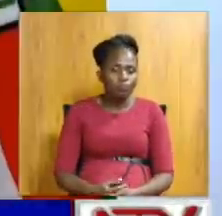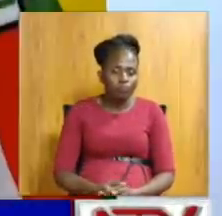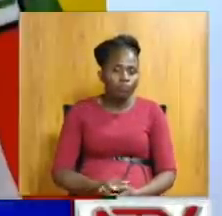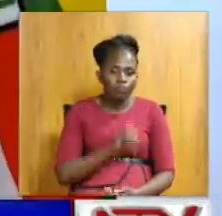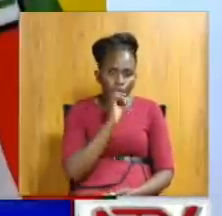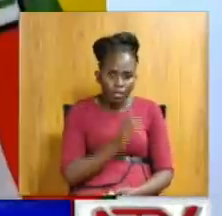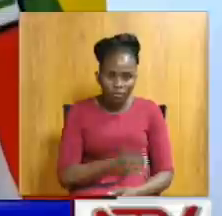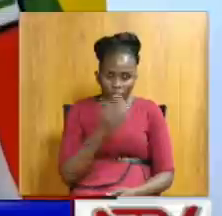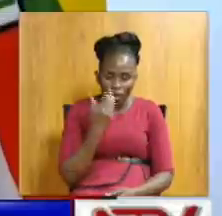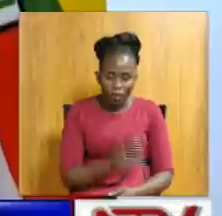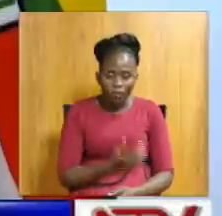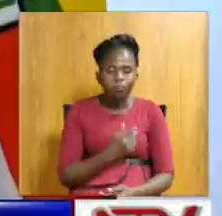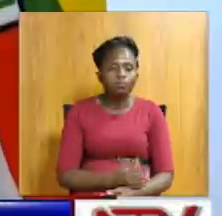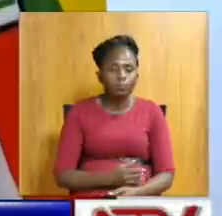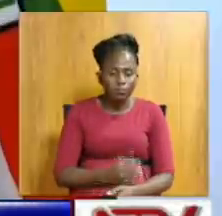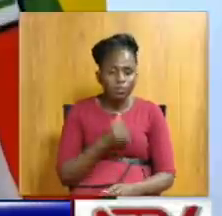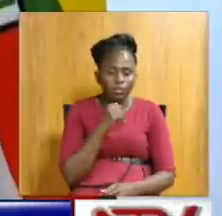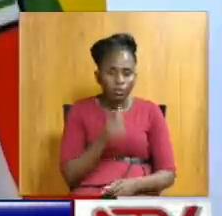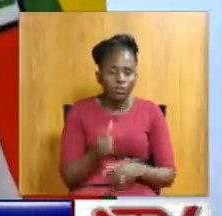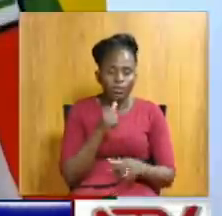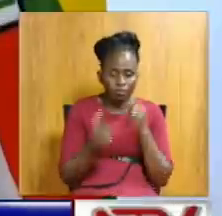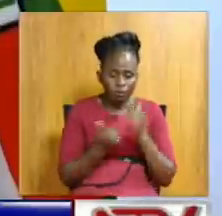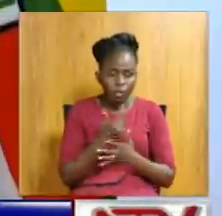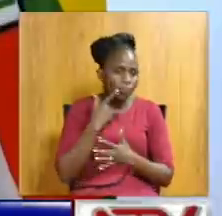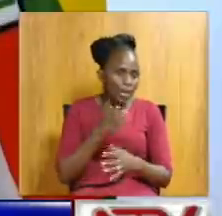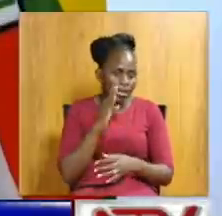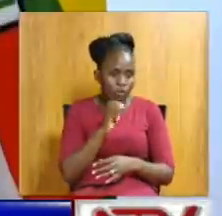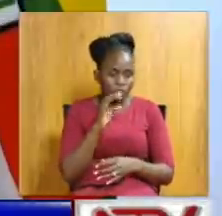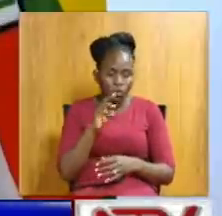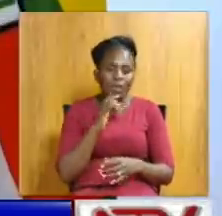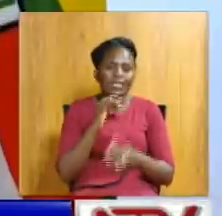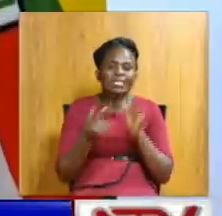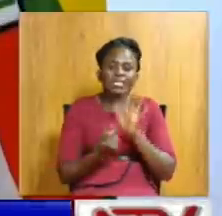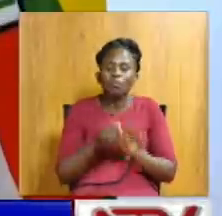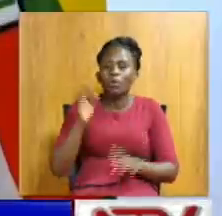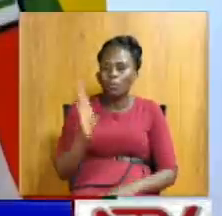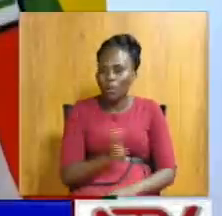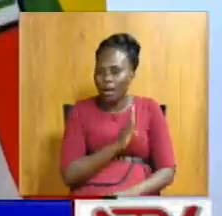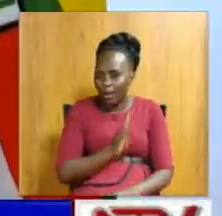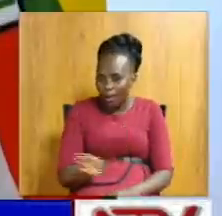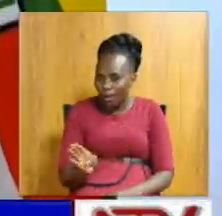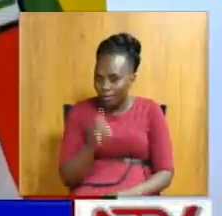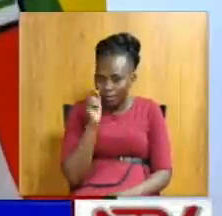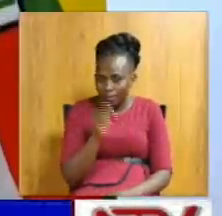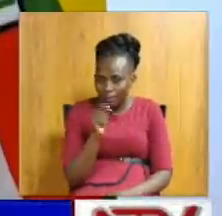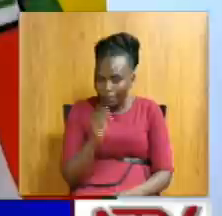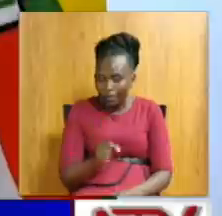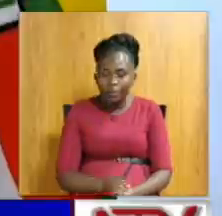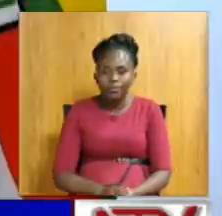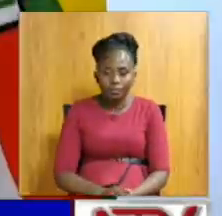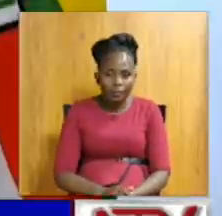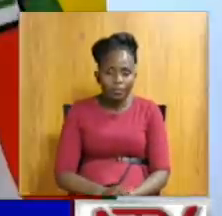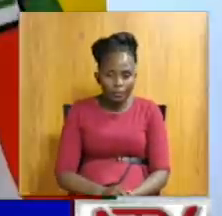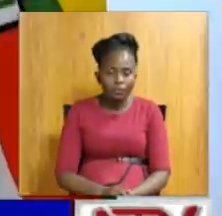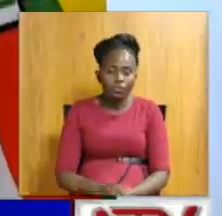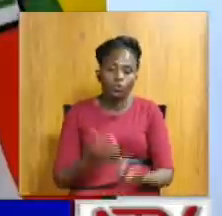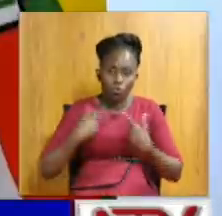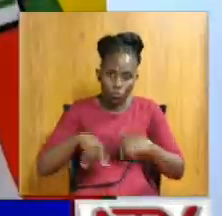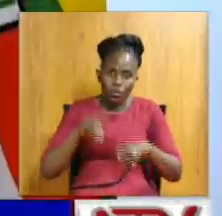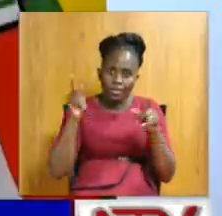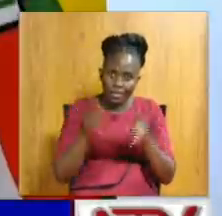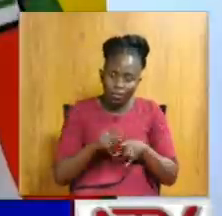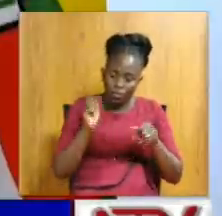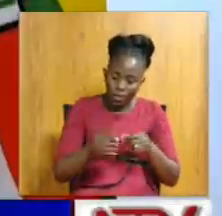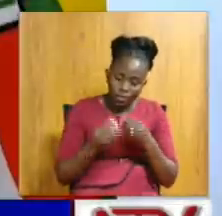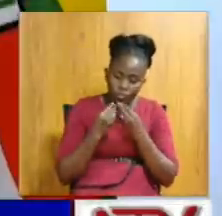If there are categories that are not covered by a myoga, such as the bar operators, we shall have to address